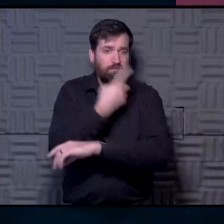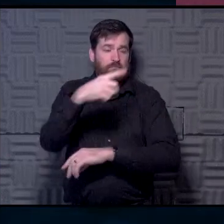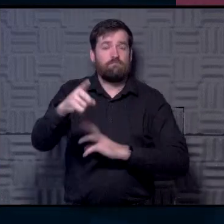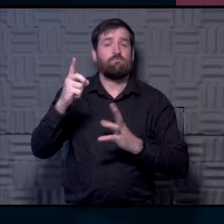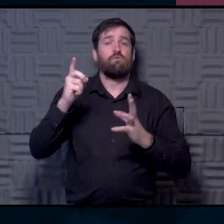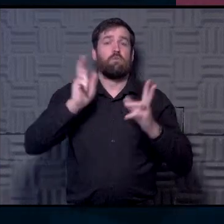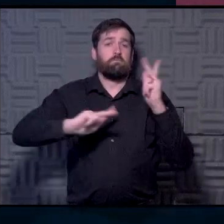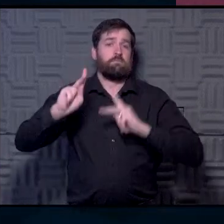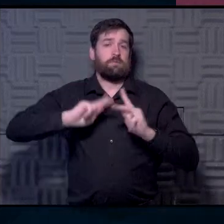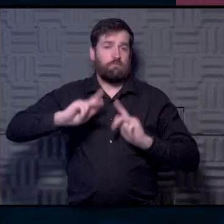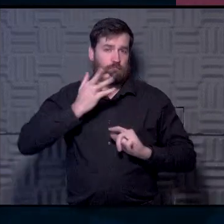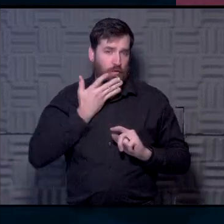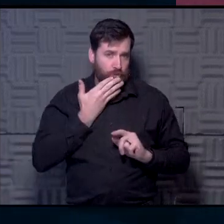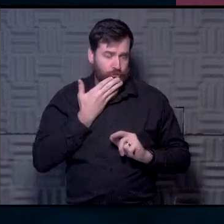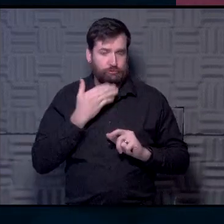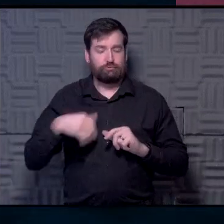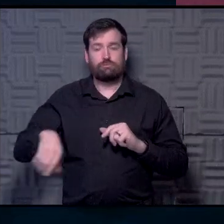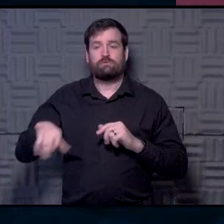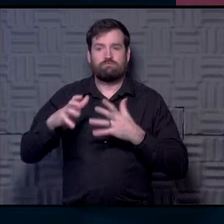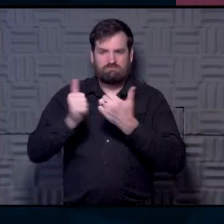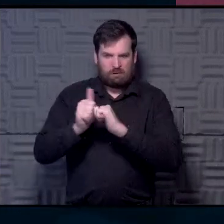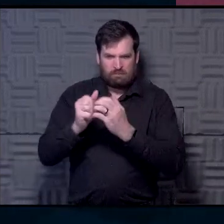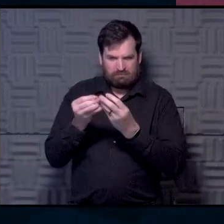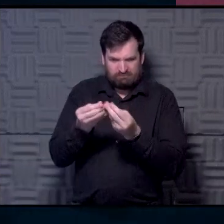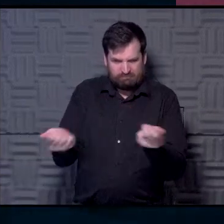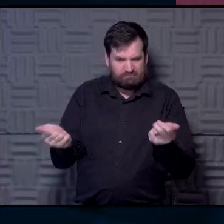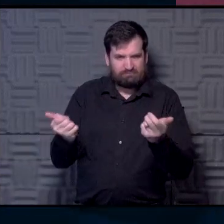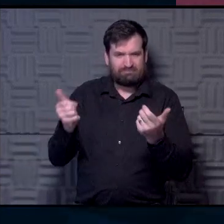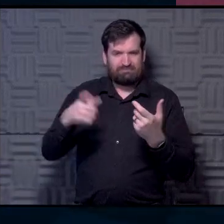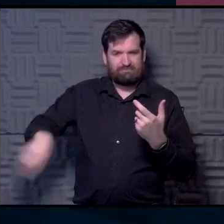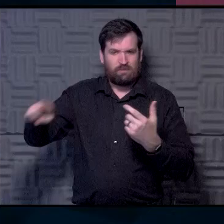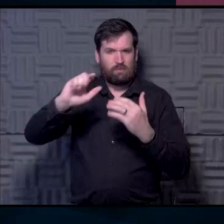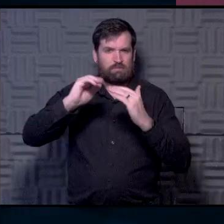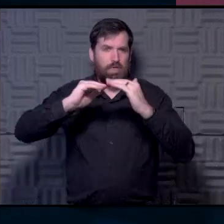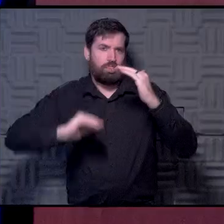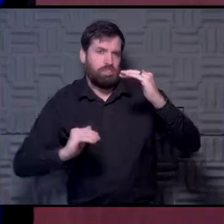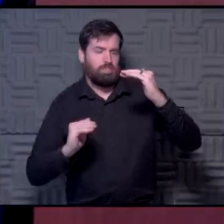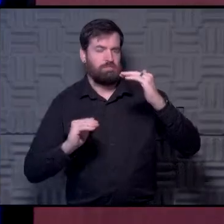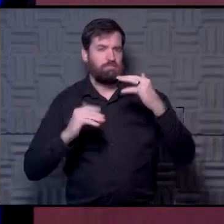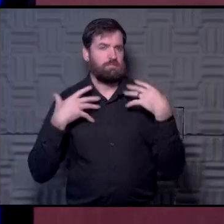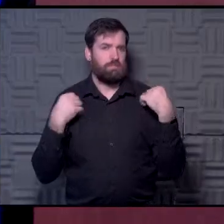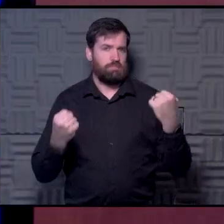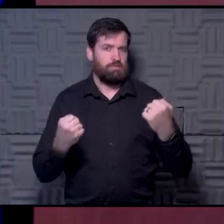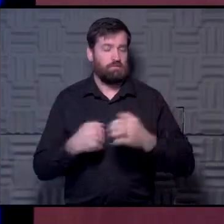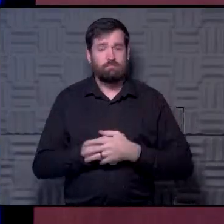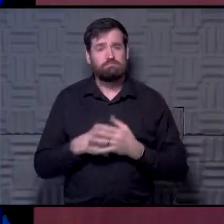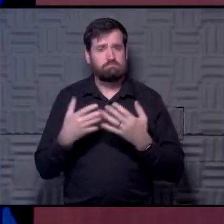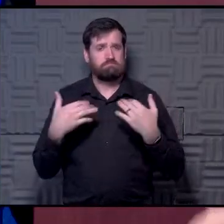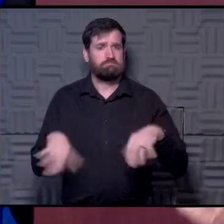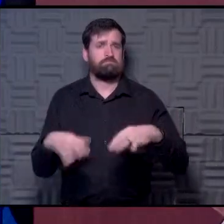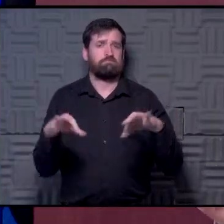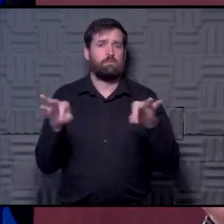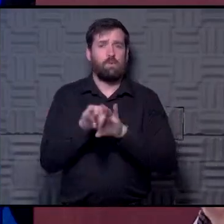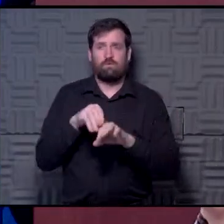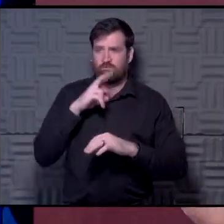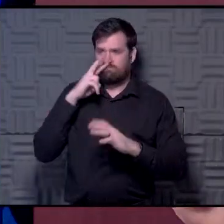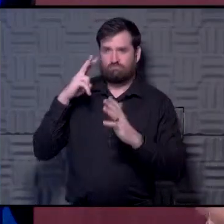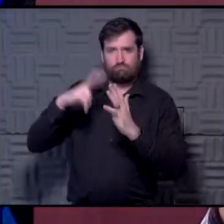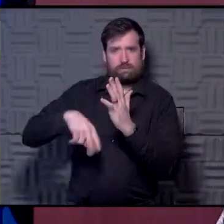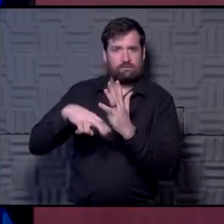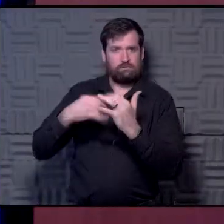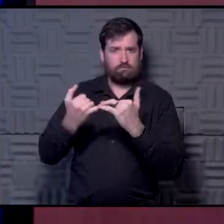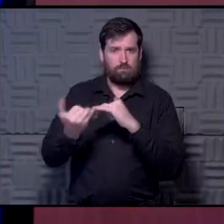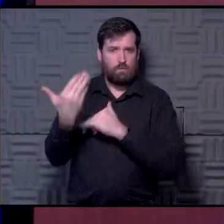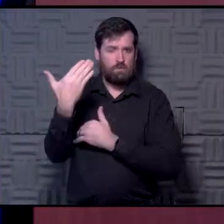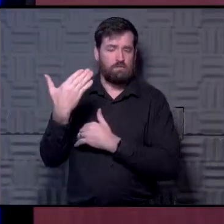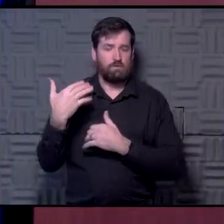and what Health Forward is doing to help mitigate those health inequities. And that's really important, because I was reading this morning, Hawkeye, that